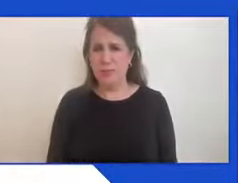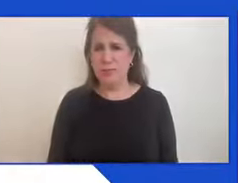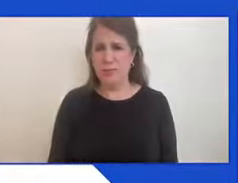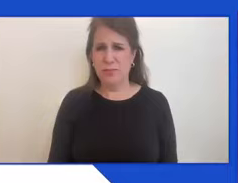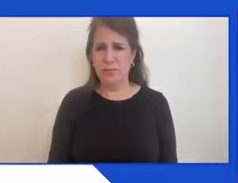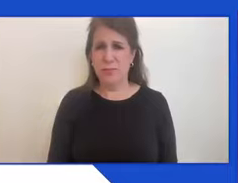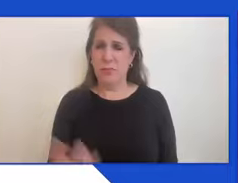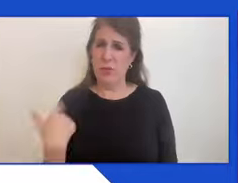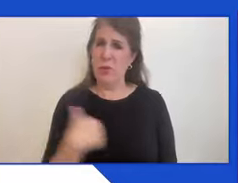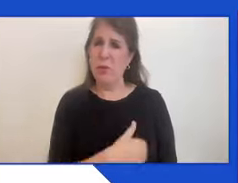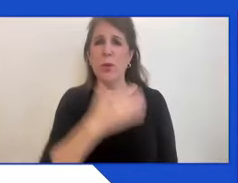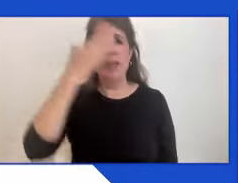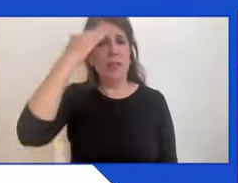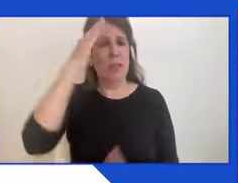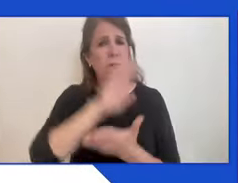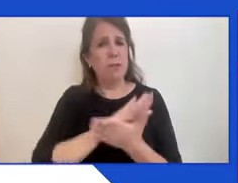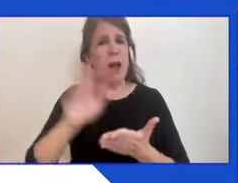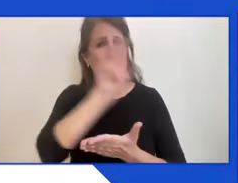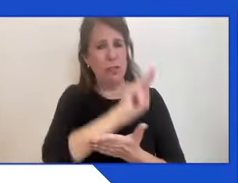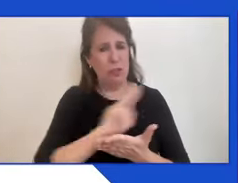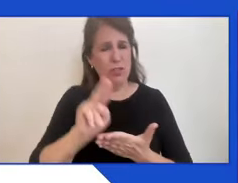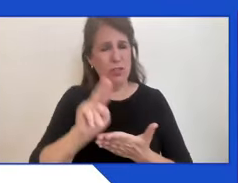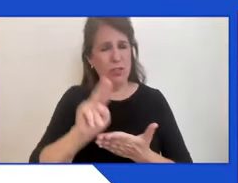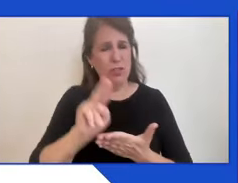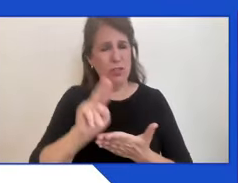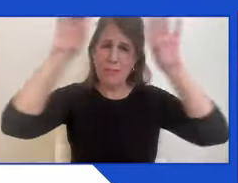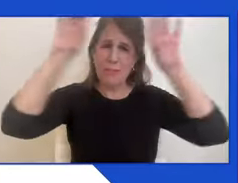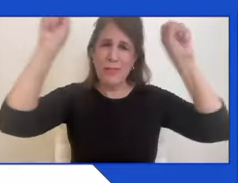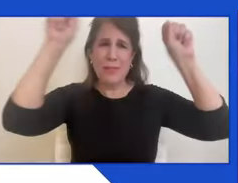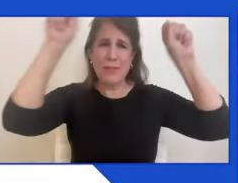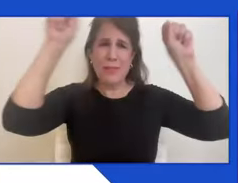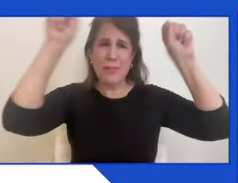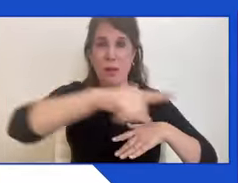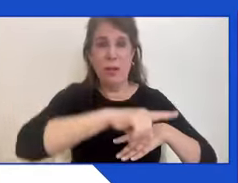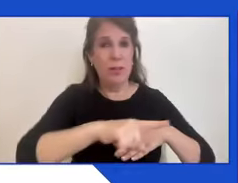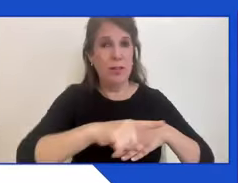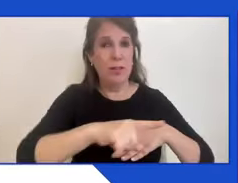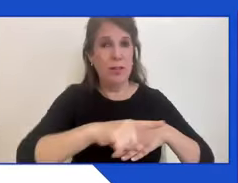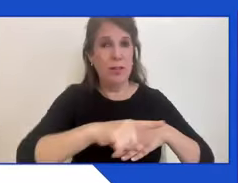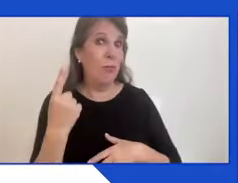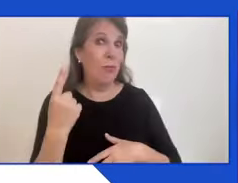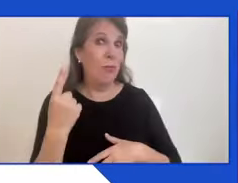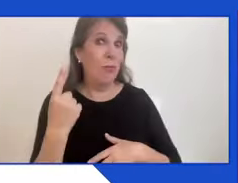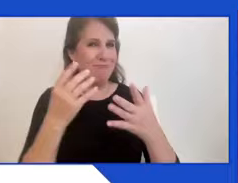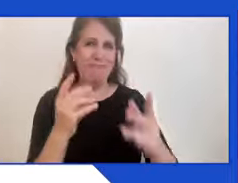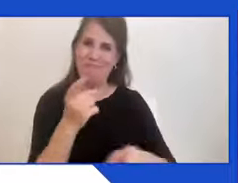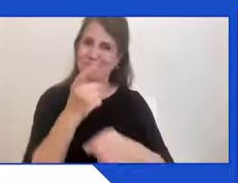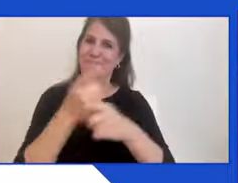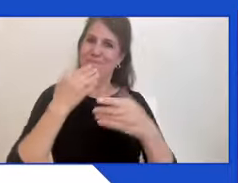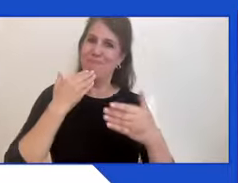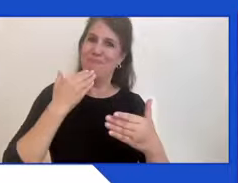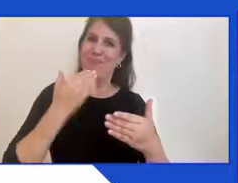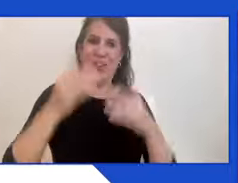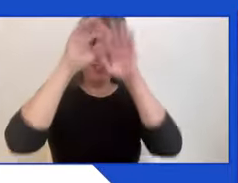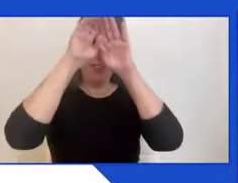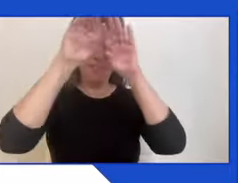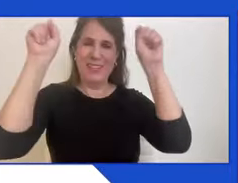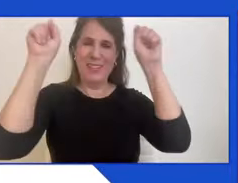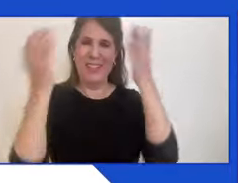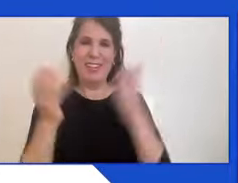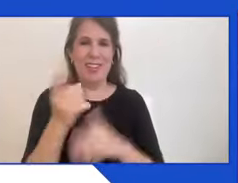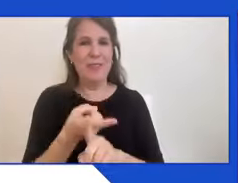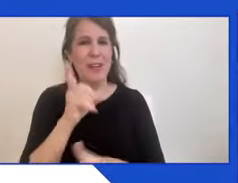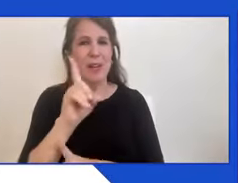We know college and university presidents, and a righteous one is here today from Dillard, but we know the college and